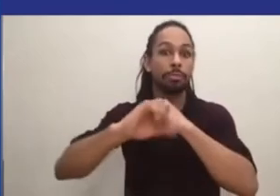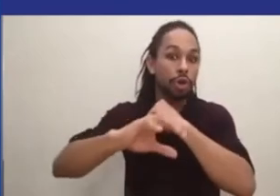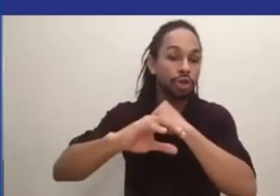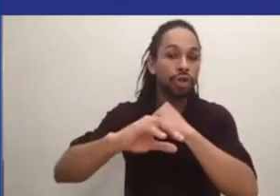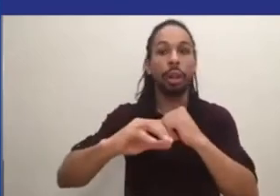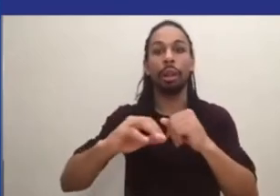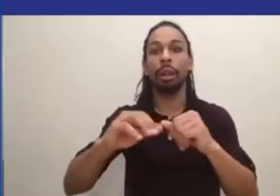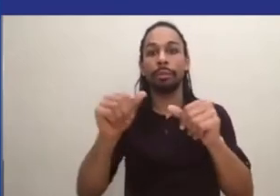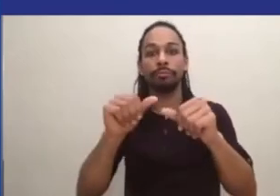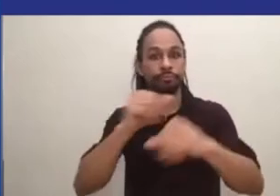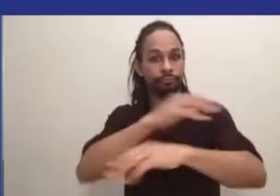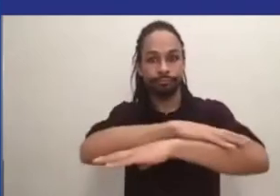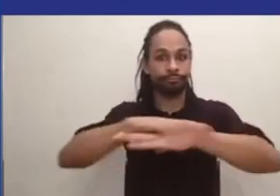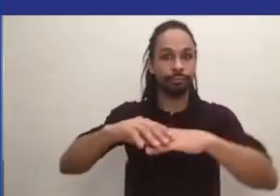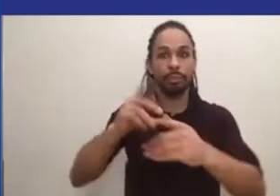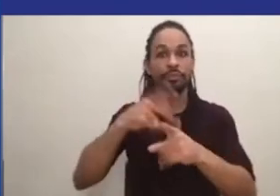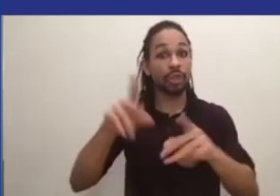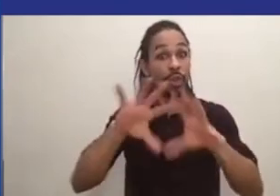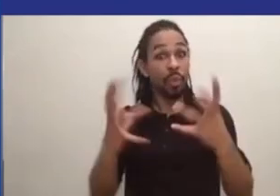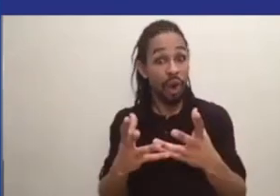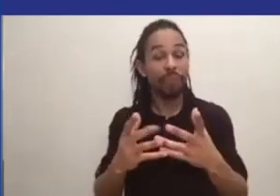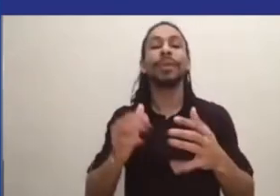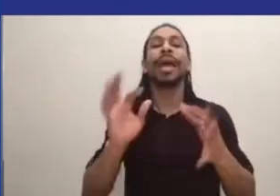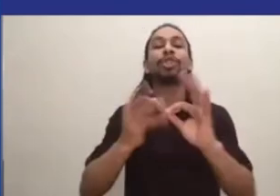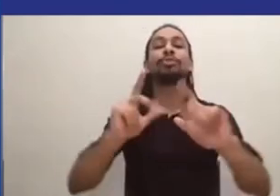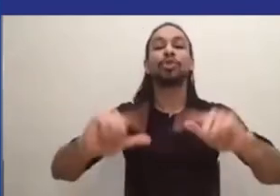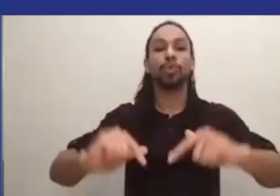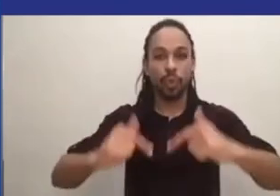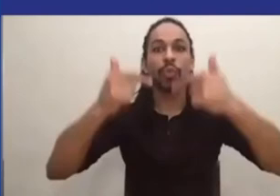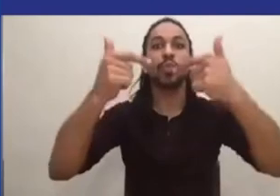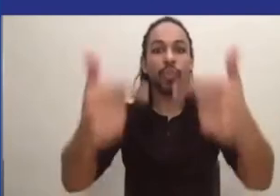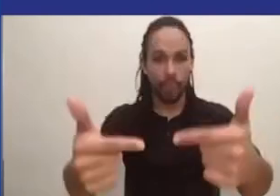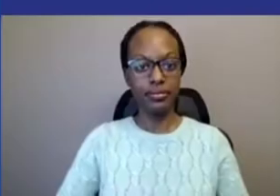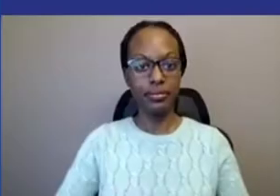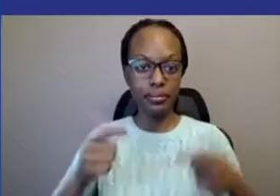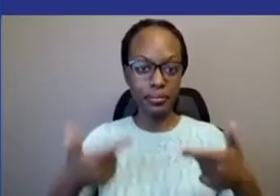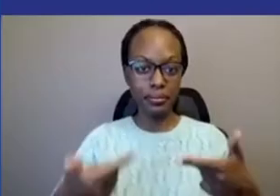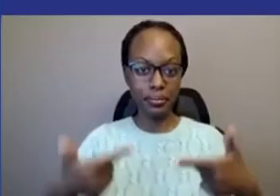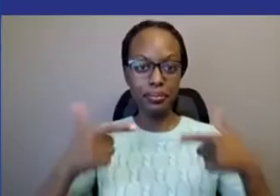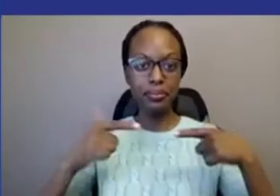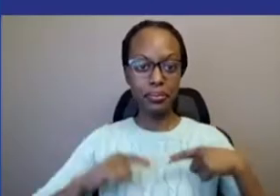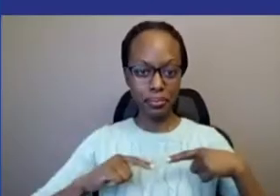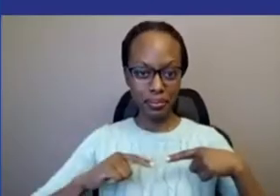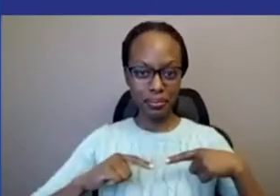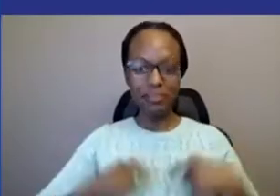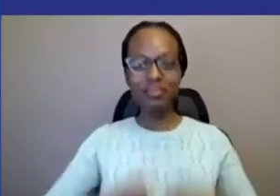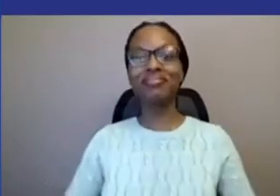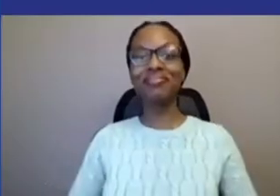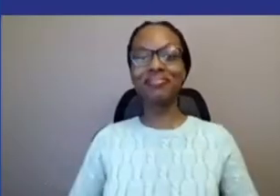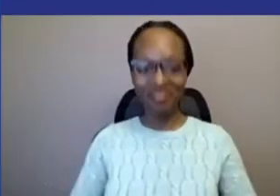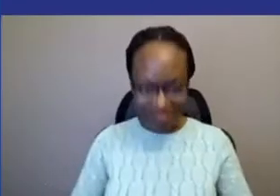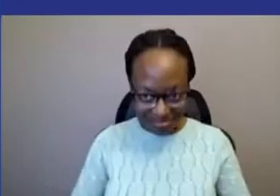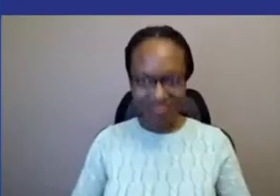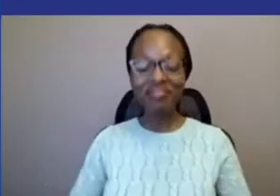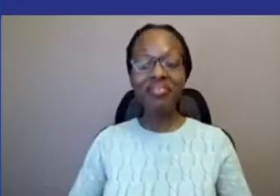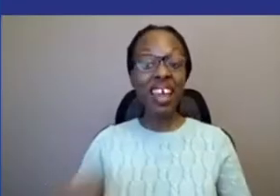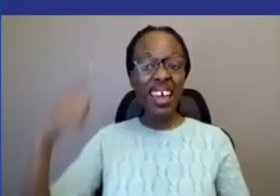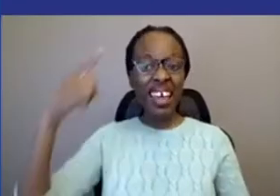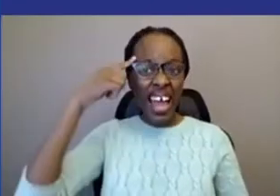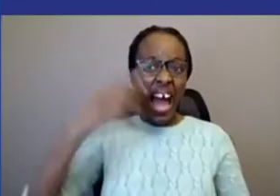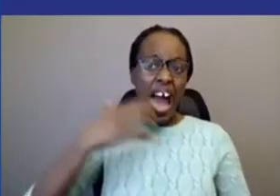professional world? Sure. I think that I wish my process would have been